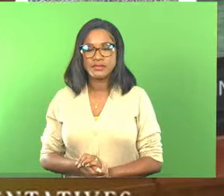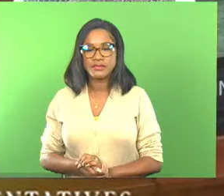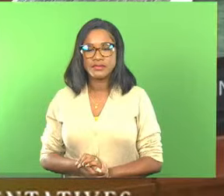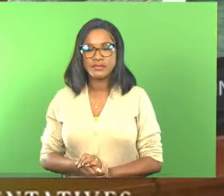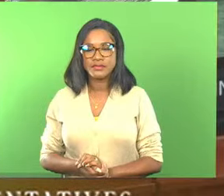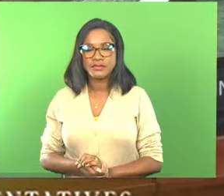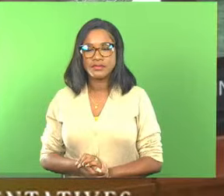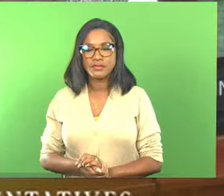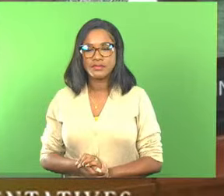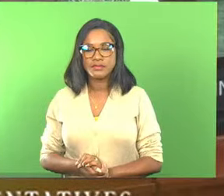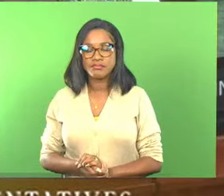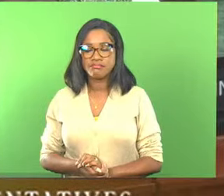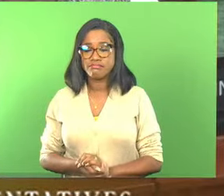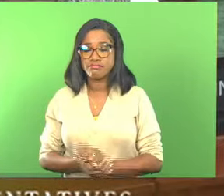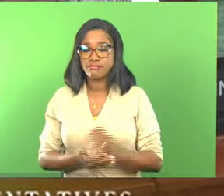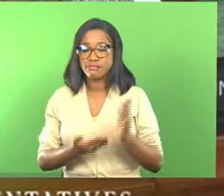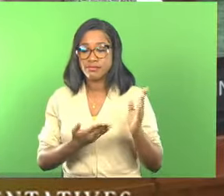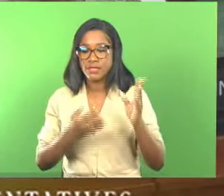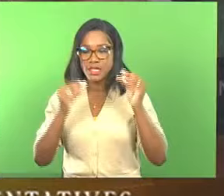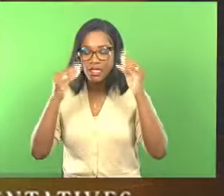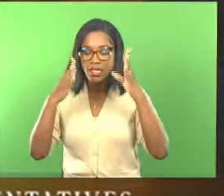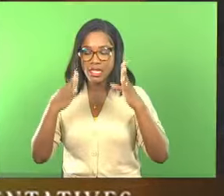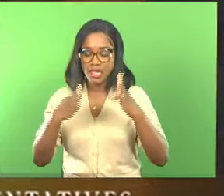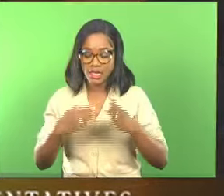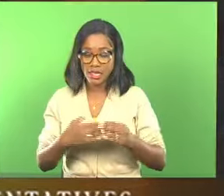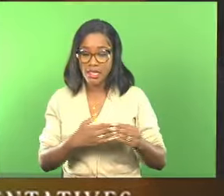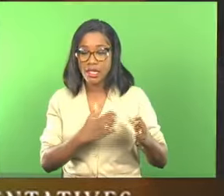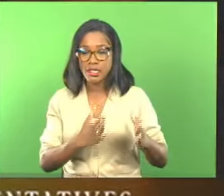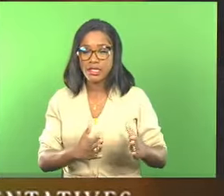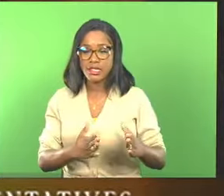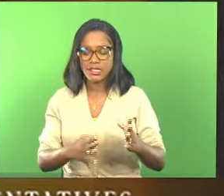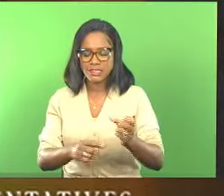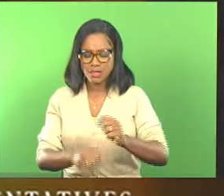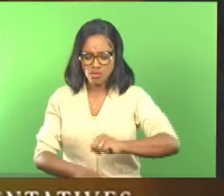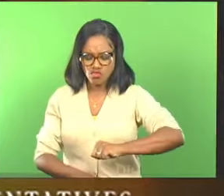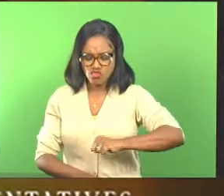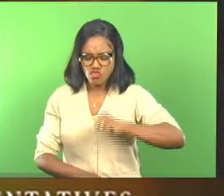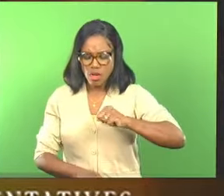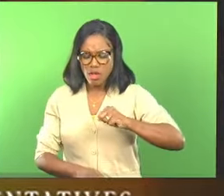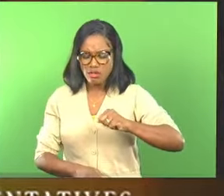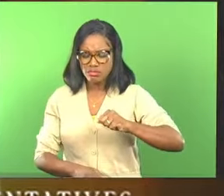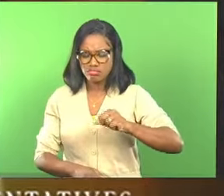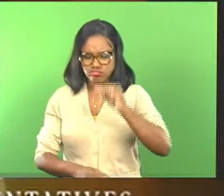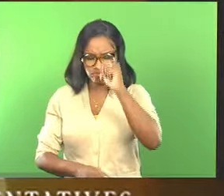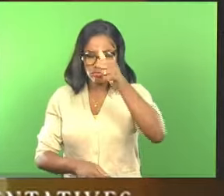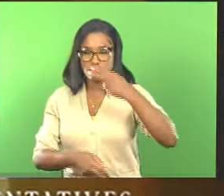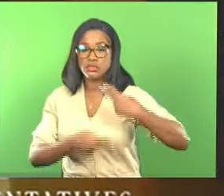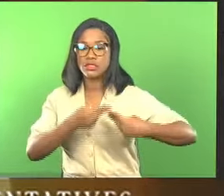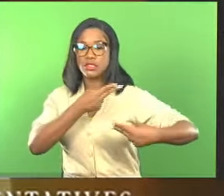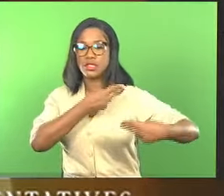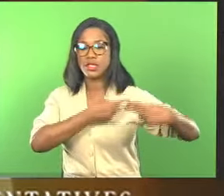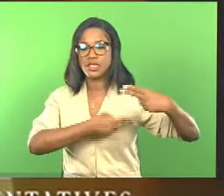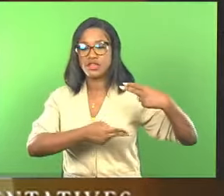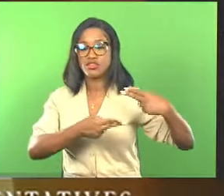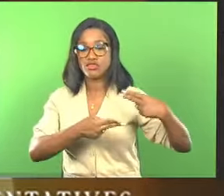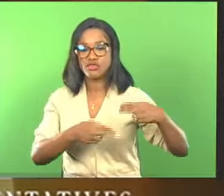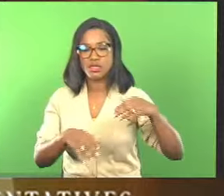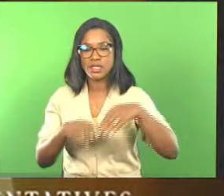They take pride in their Indian heritage. In